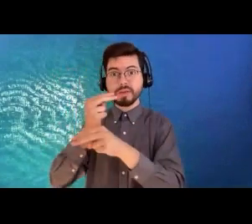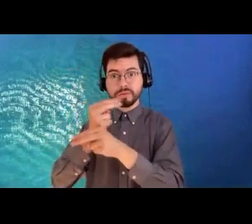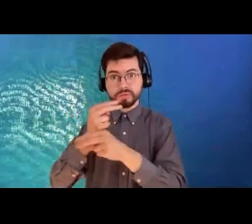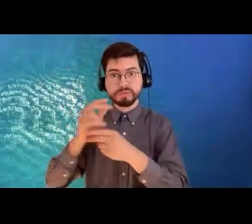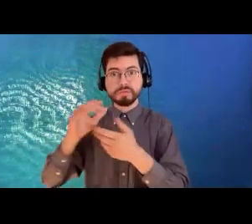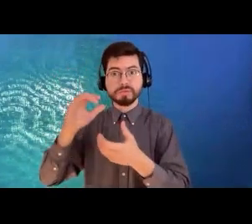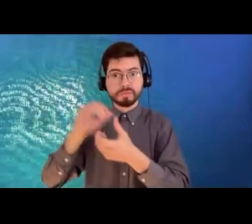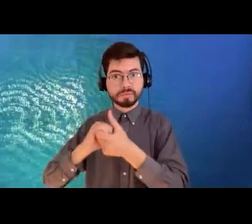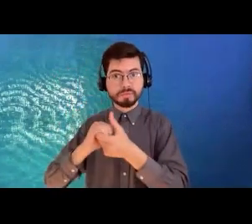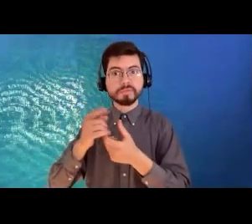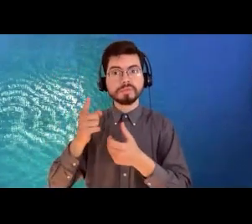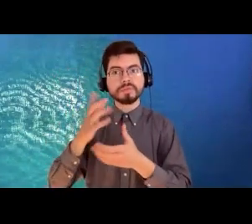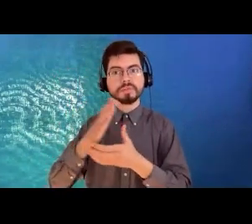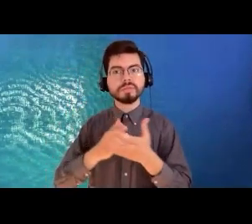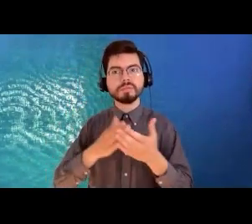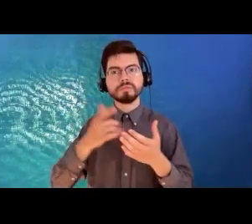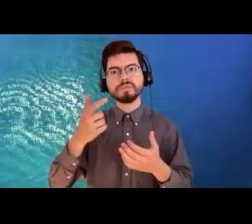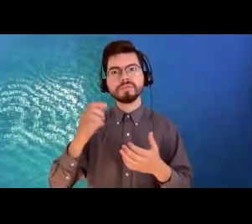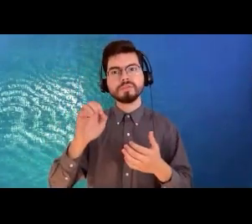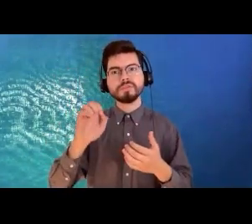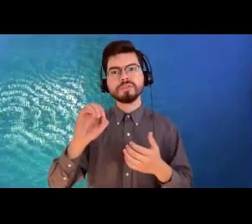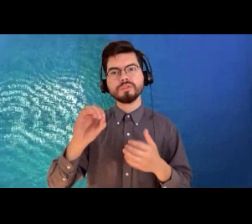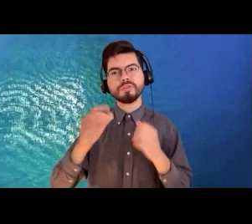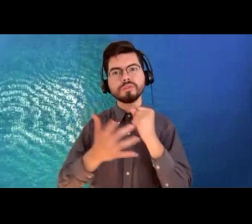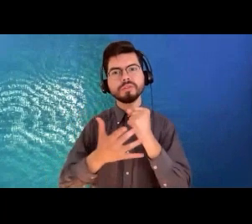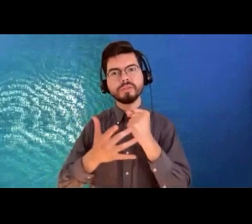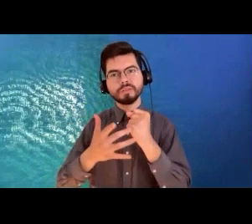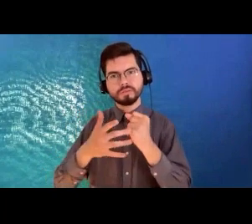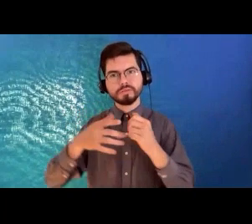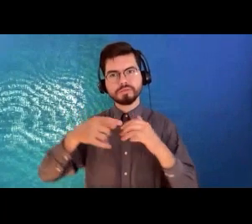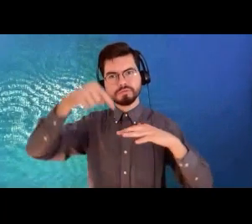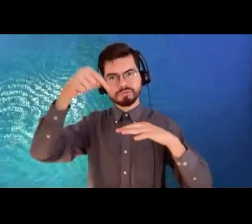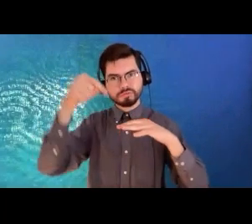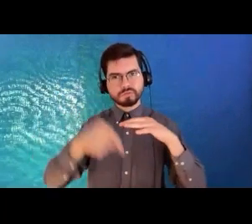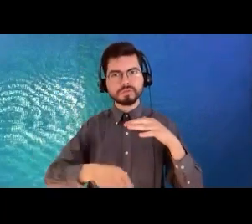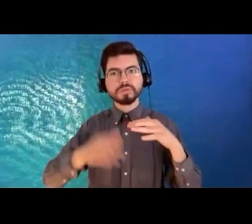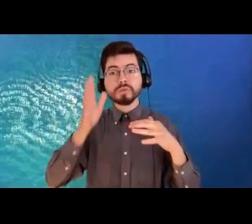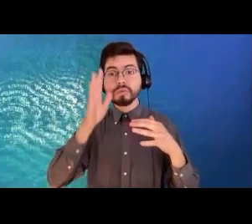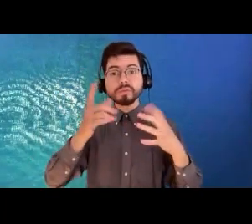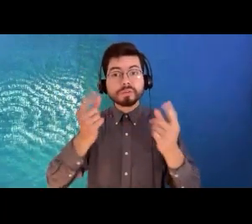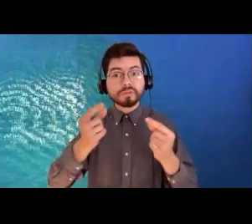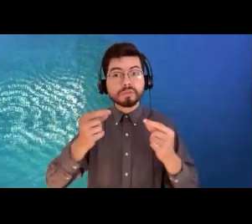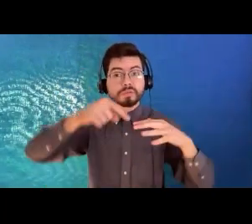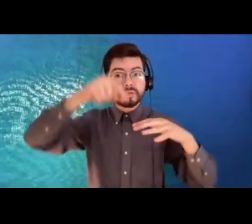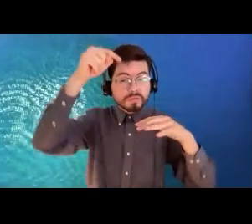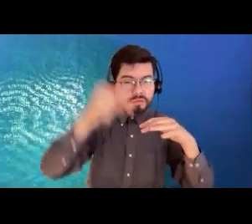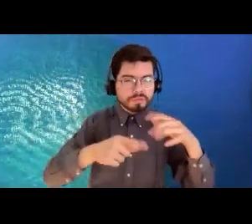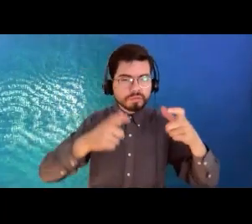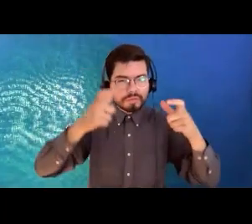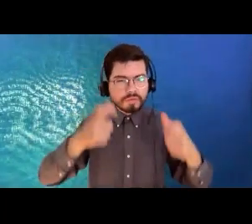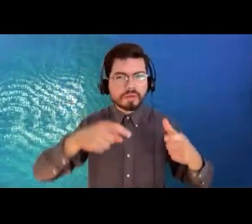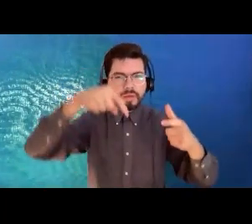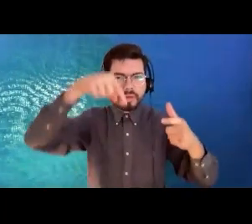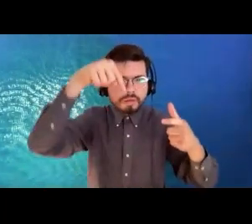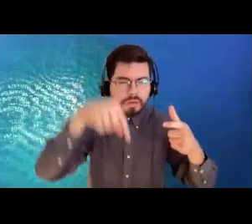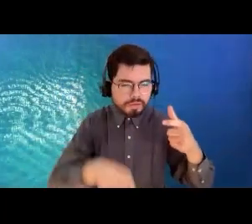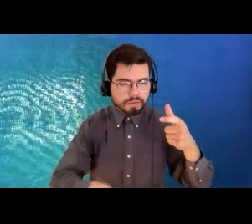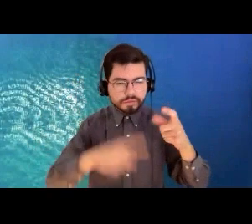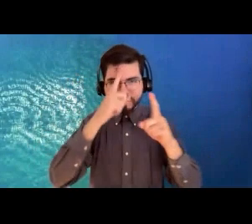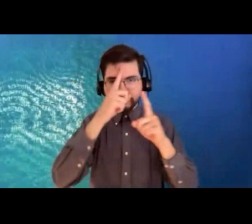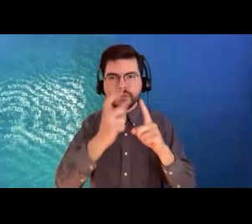some geotechnical drilling going on out there this season, where we're drilling boreholes to understand kind of the geology